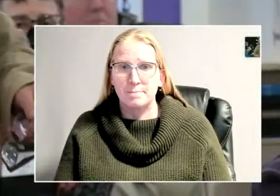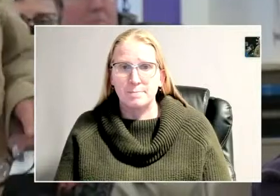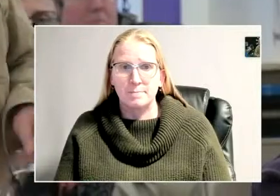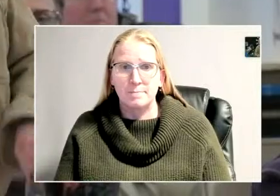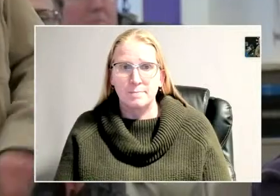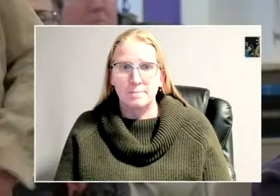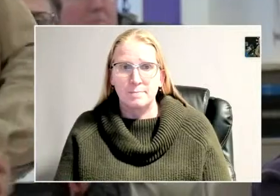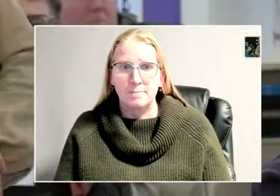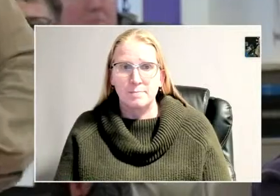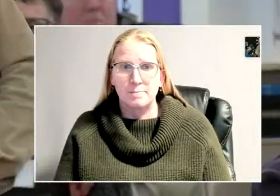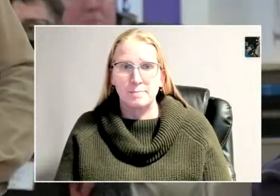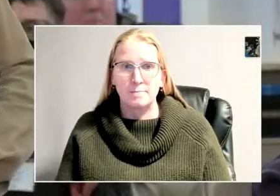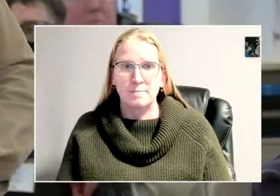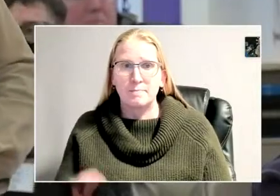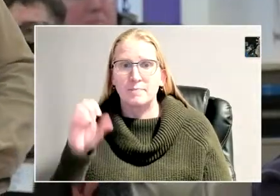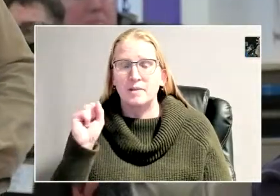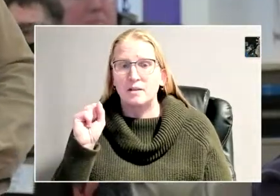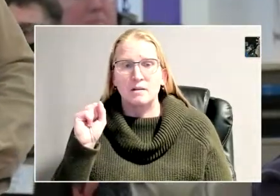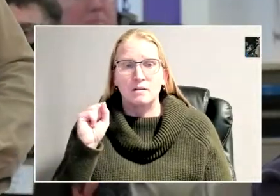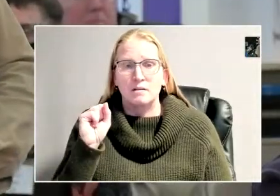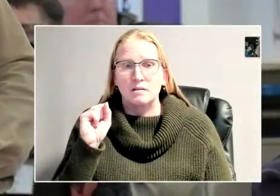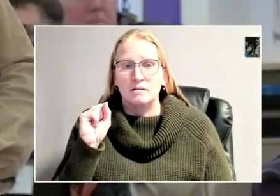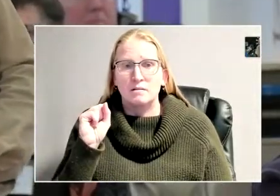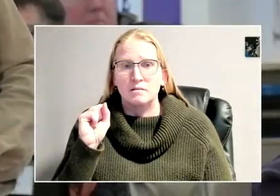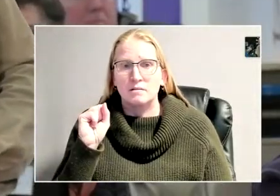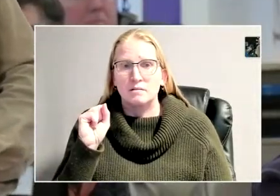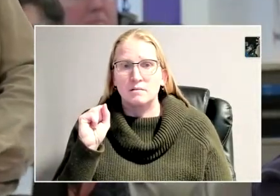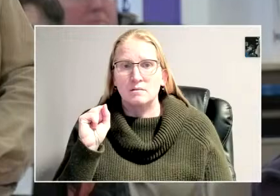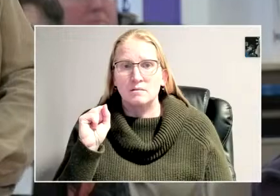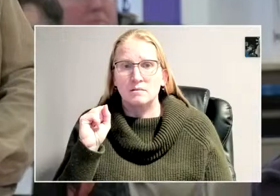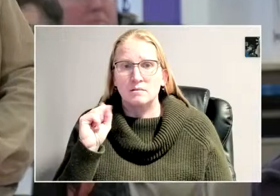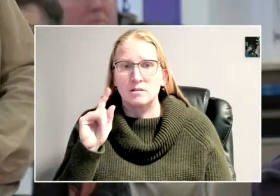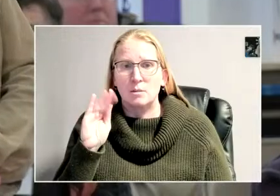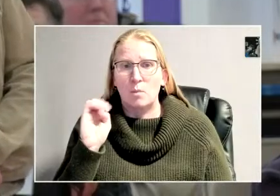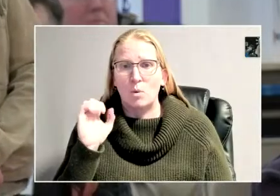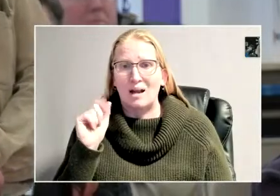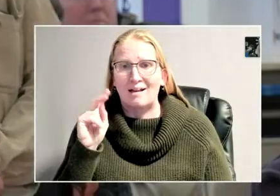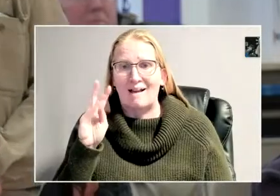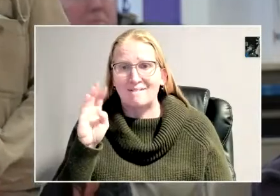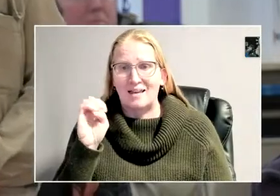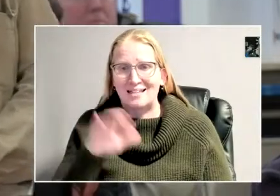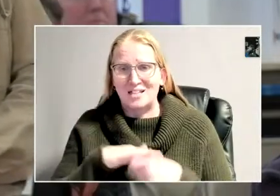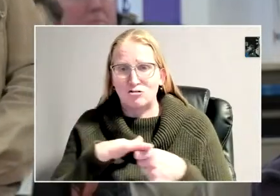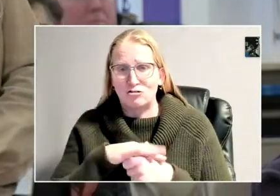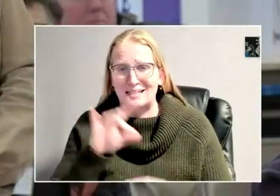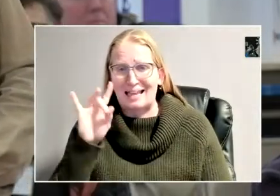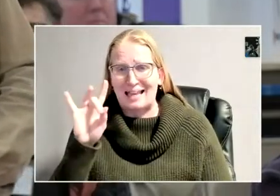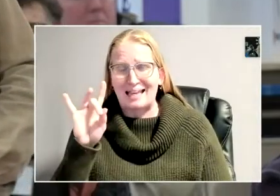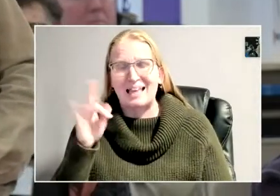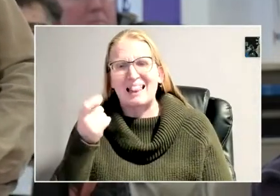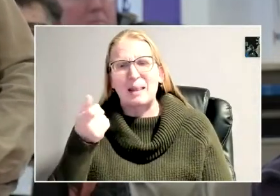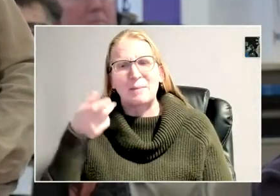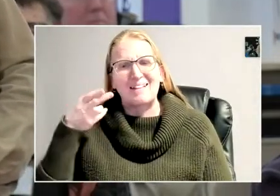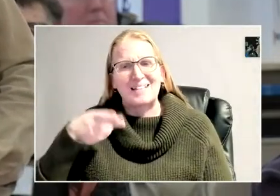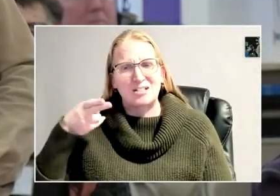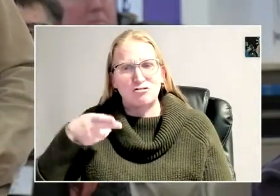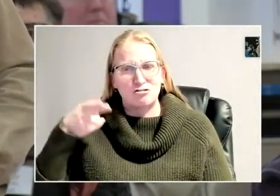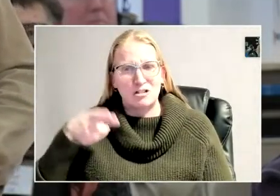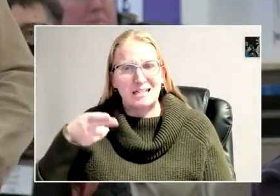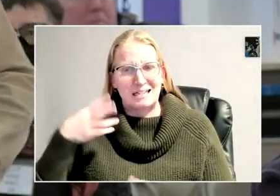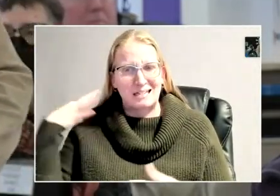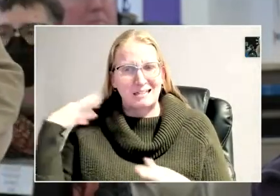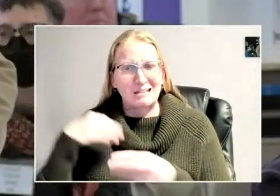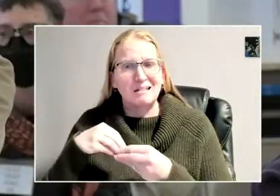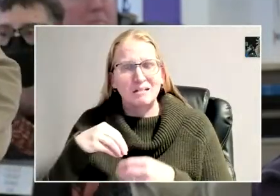spoon agab District 8 um a little historical note um for most of this town's